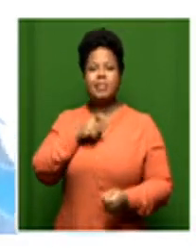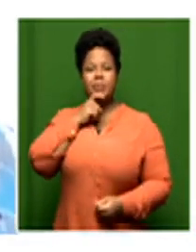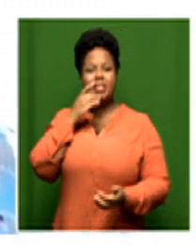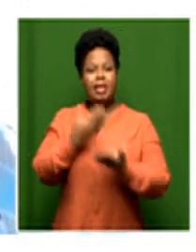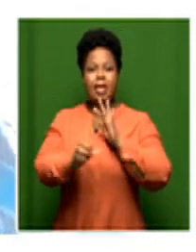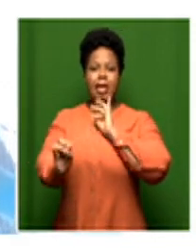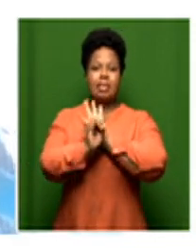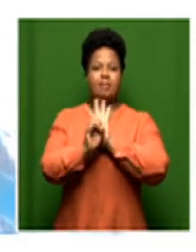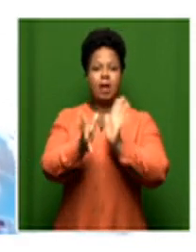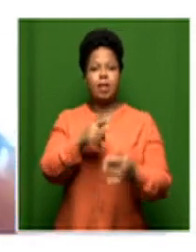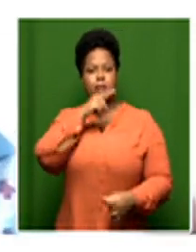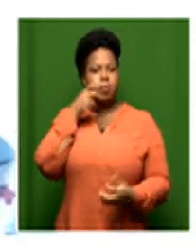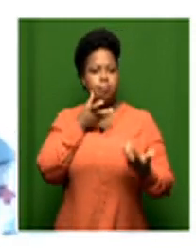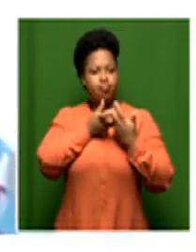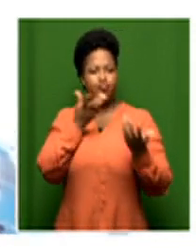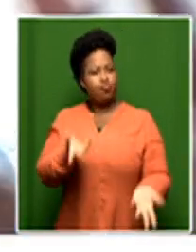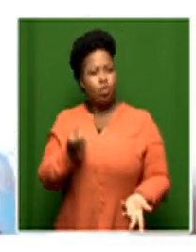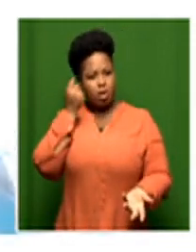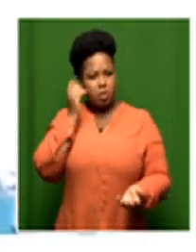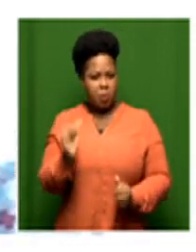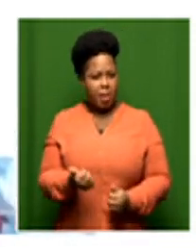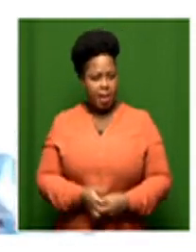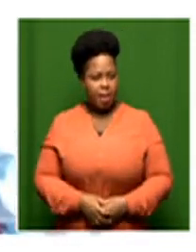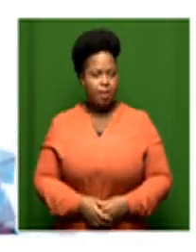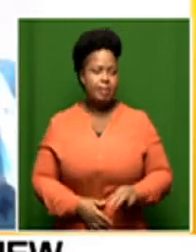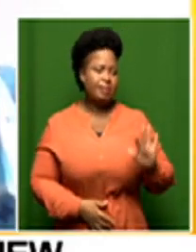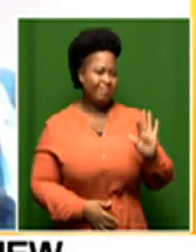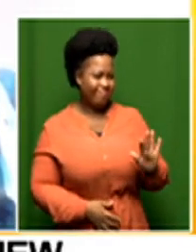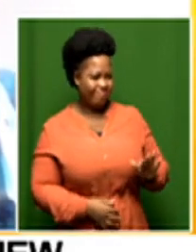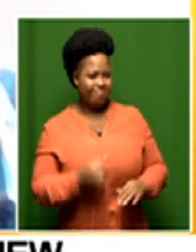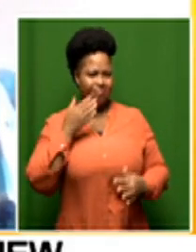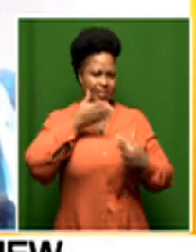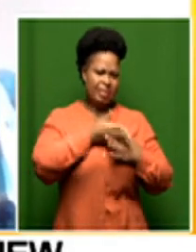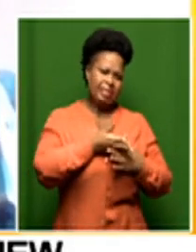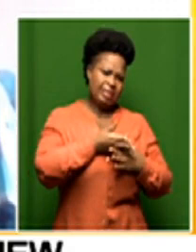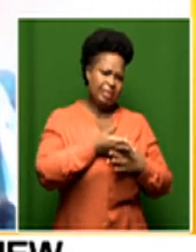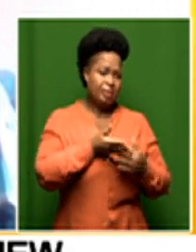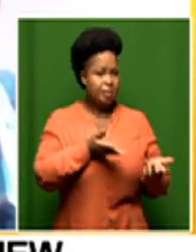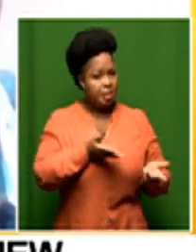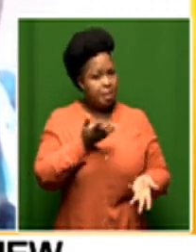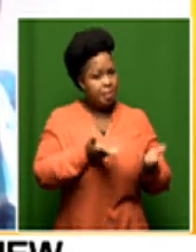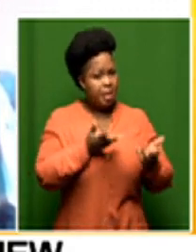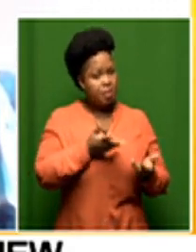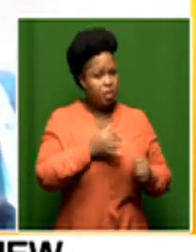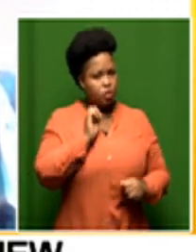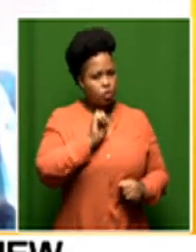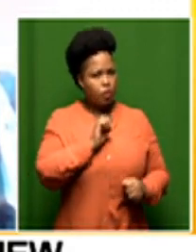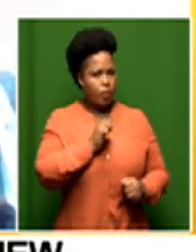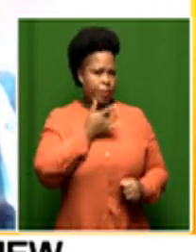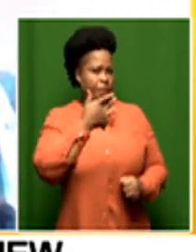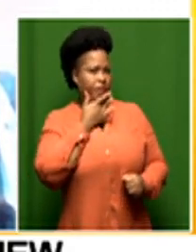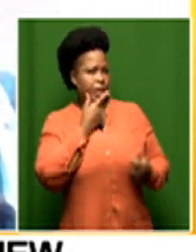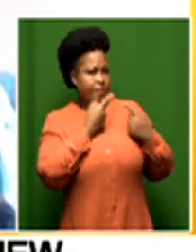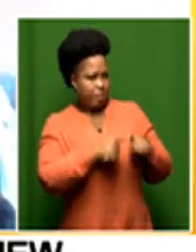and identify with the name. Mr. Bhanga, I have to come in. I mean, it may not be your first choice,